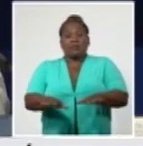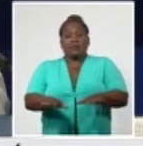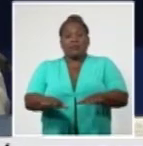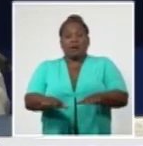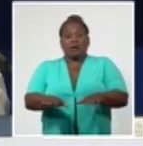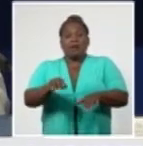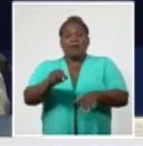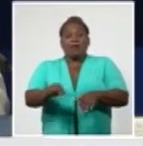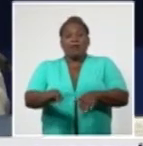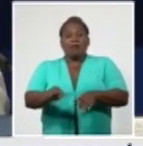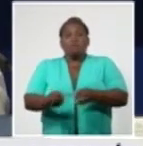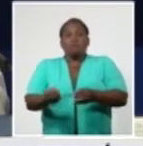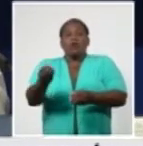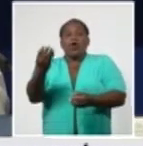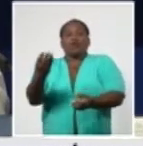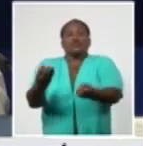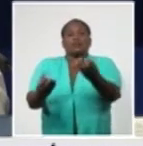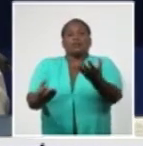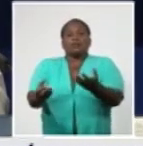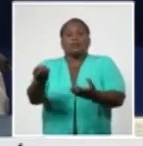to avoid the